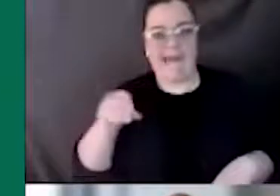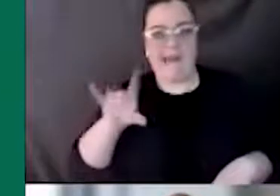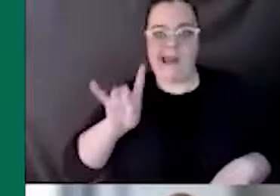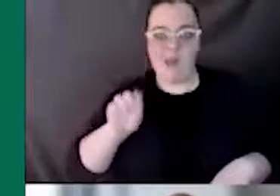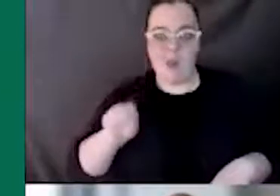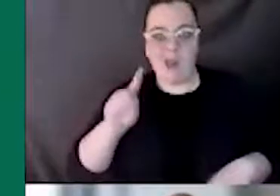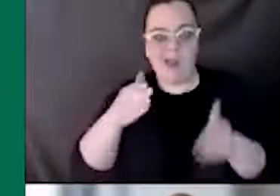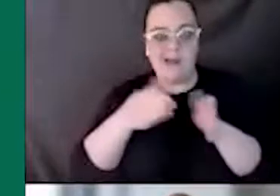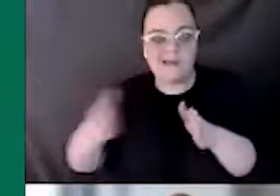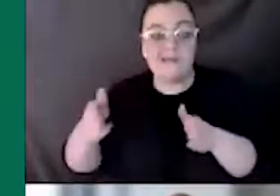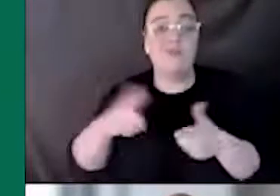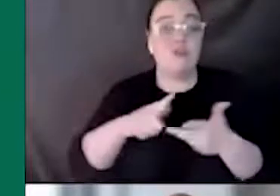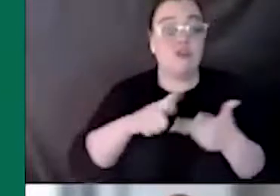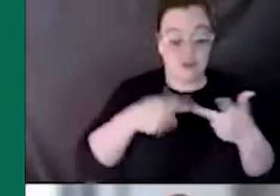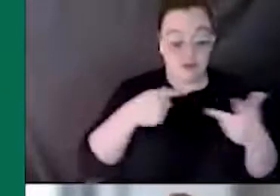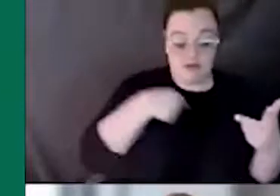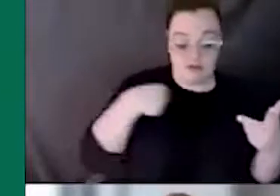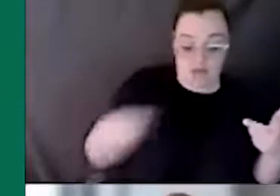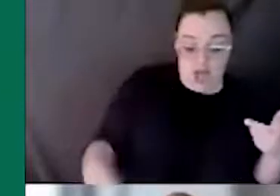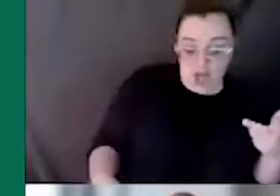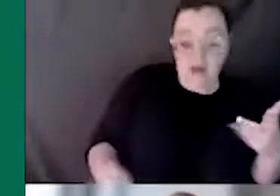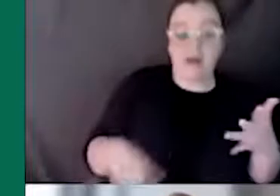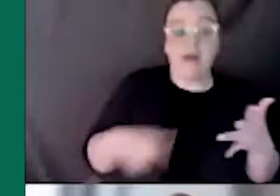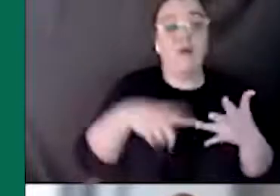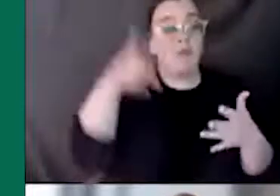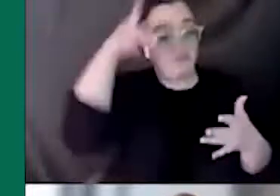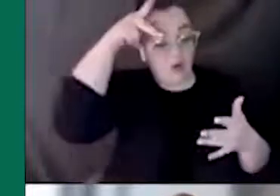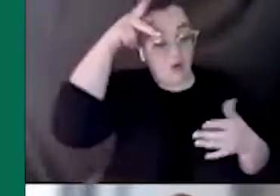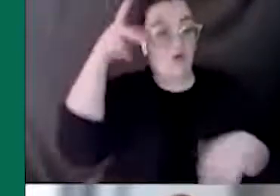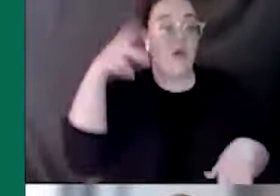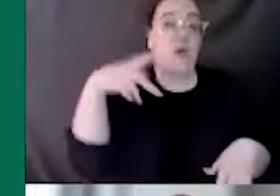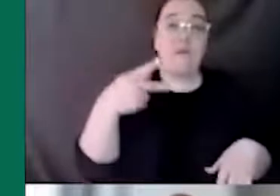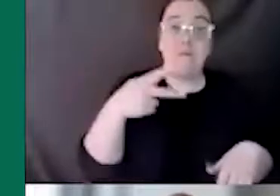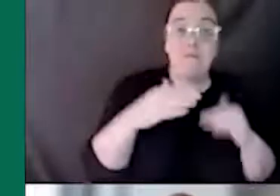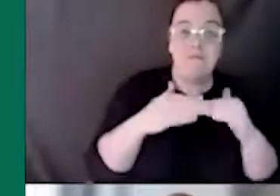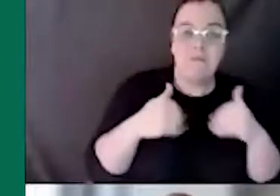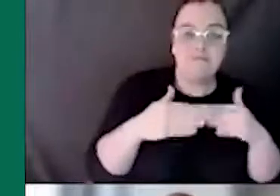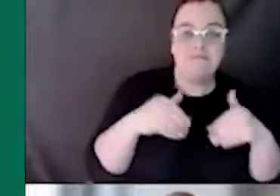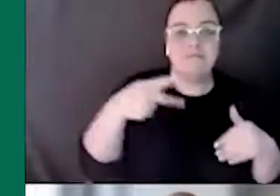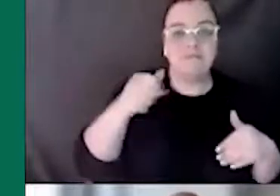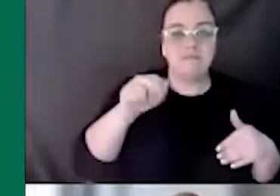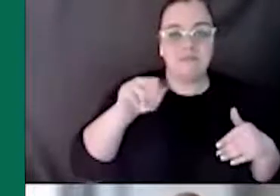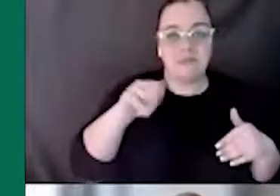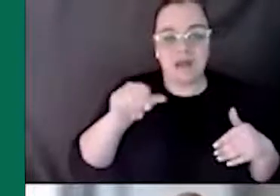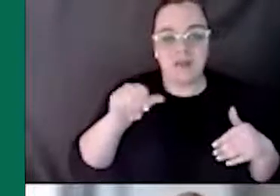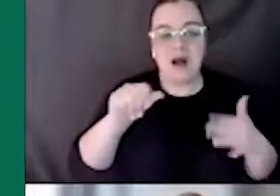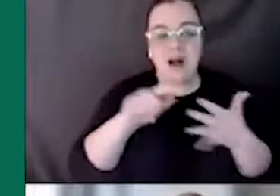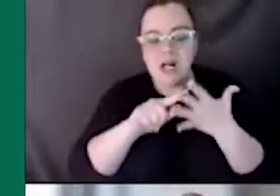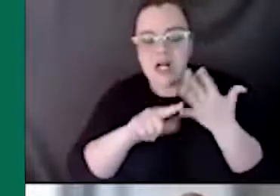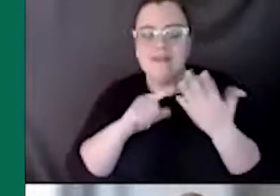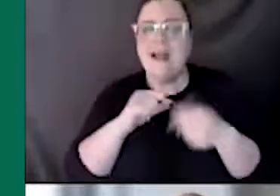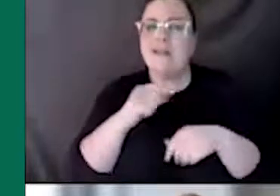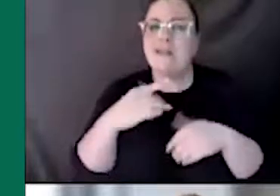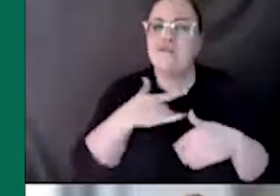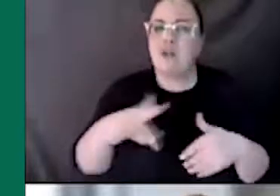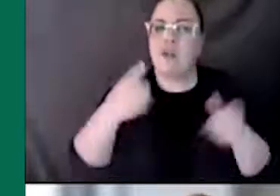in China, in Peru, Chile, Panama, the usual cast of characters in seismic